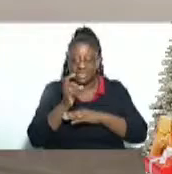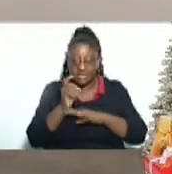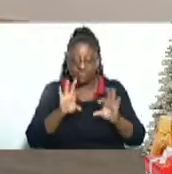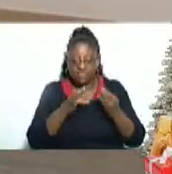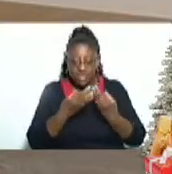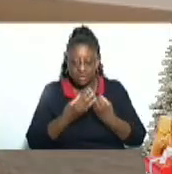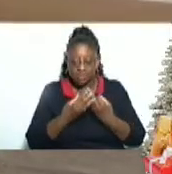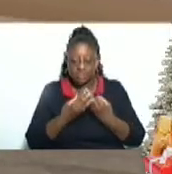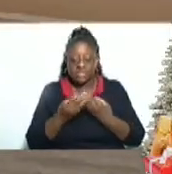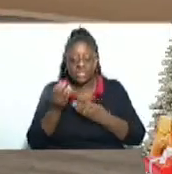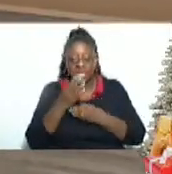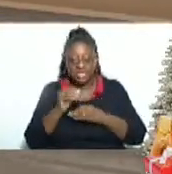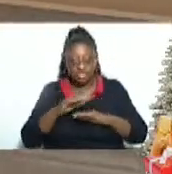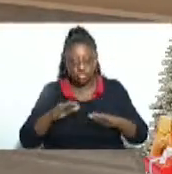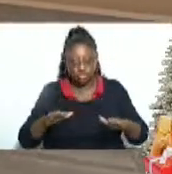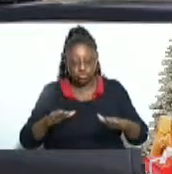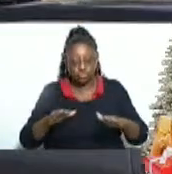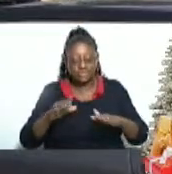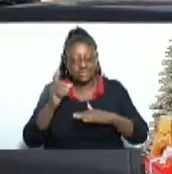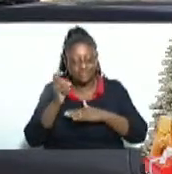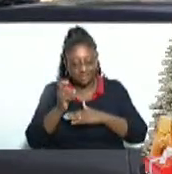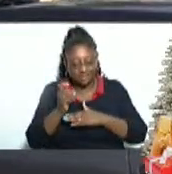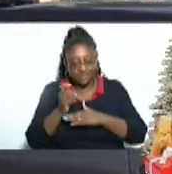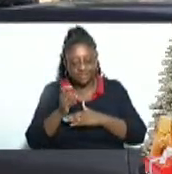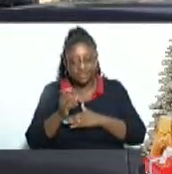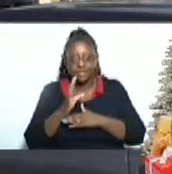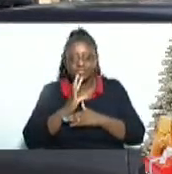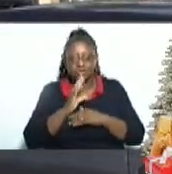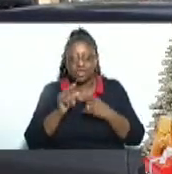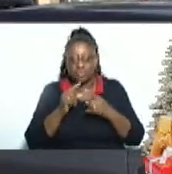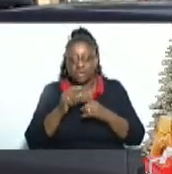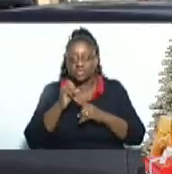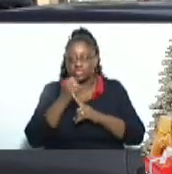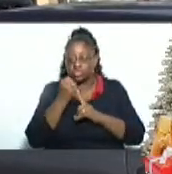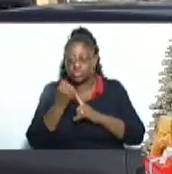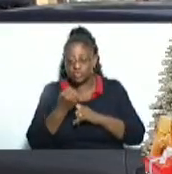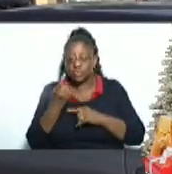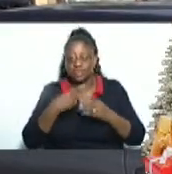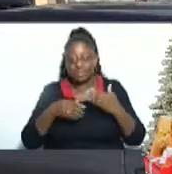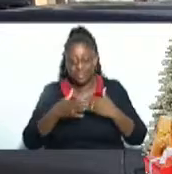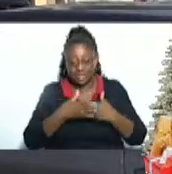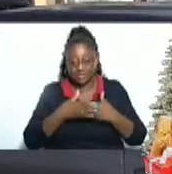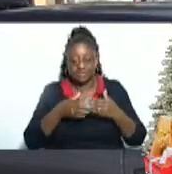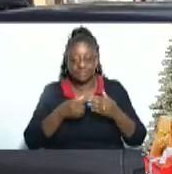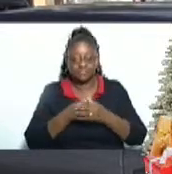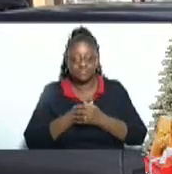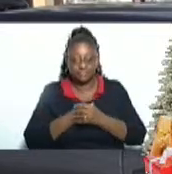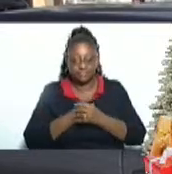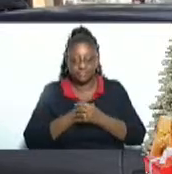families and children in our society being addressed by social services. That and more after the break.